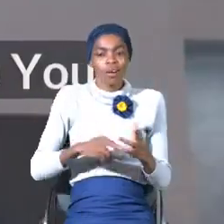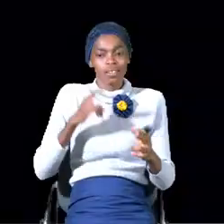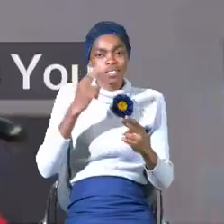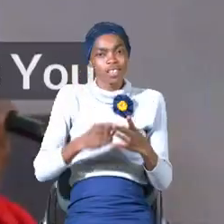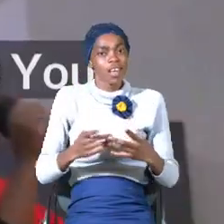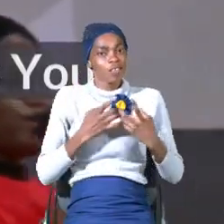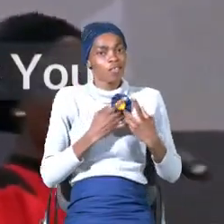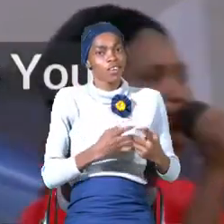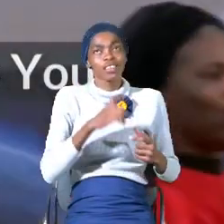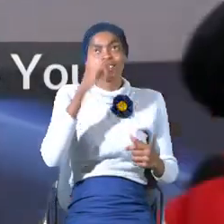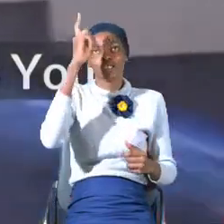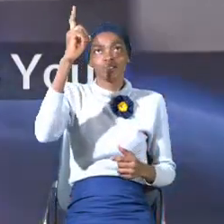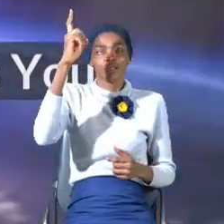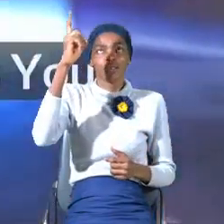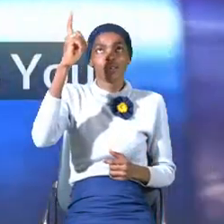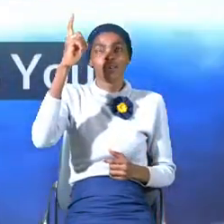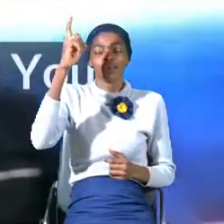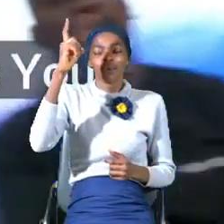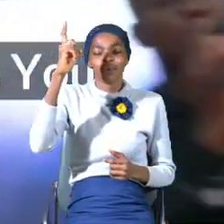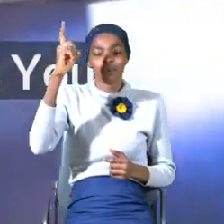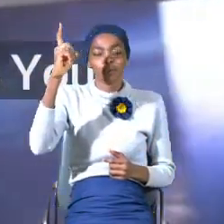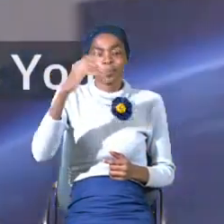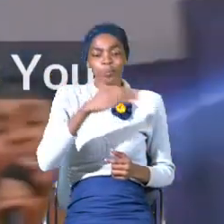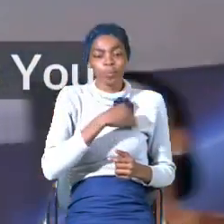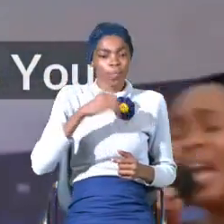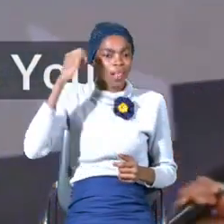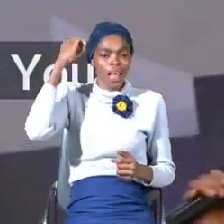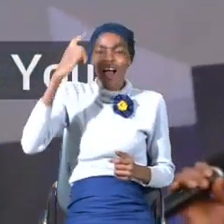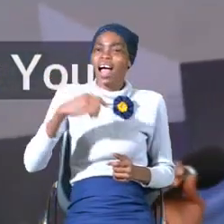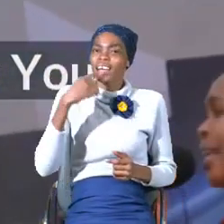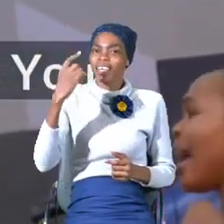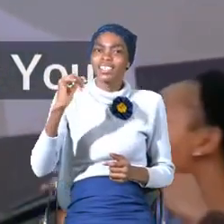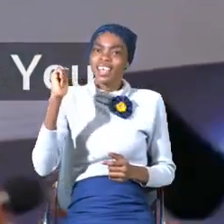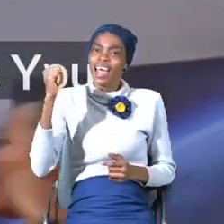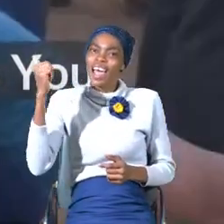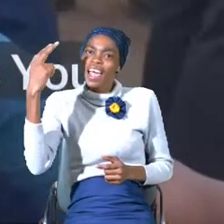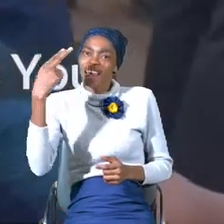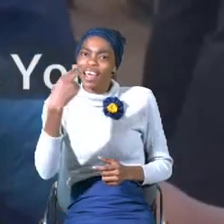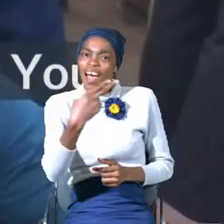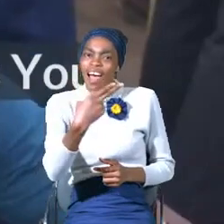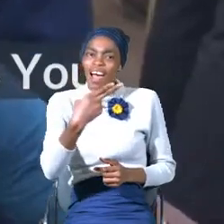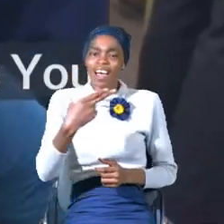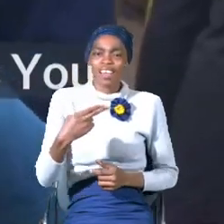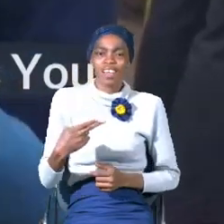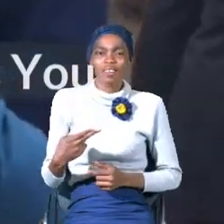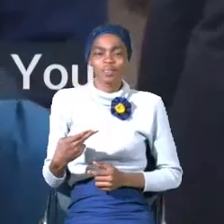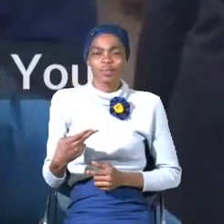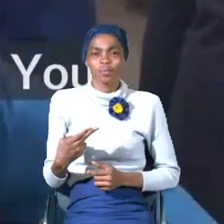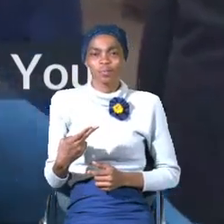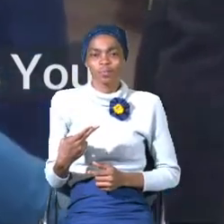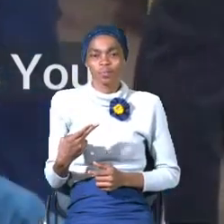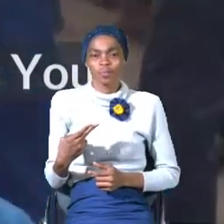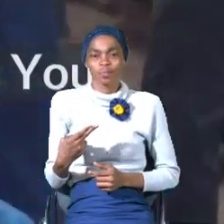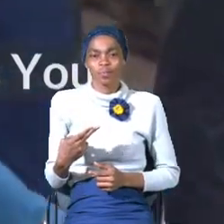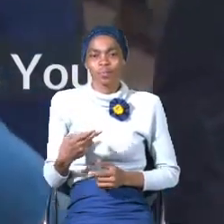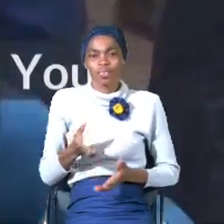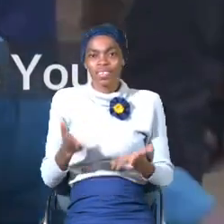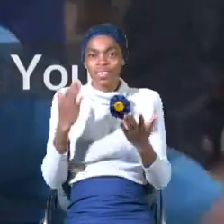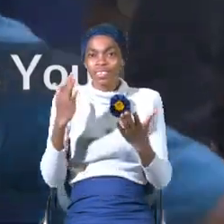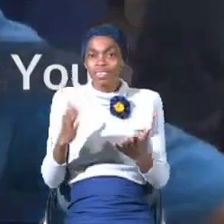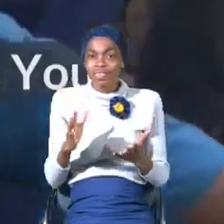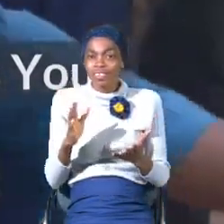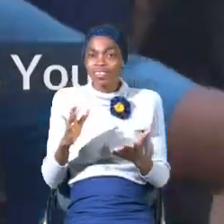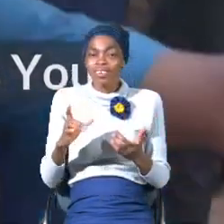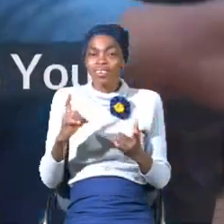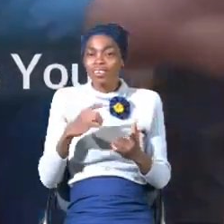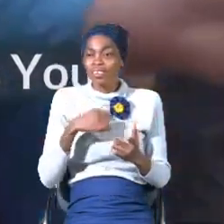What they teach you. And he said, Yahweh. And he said, Yah. Lift your voice, everybody, and